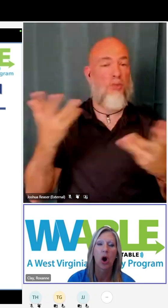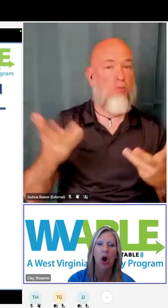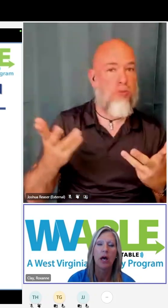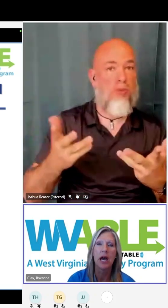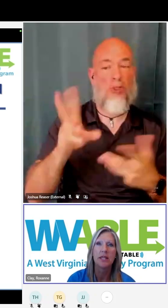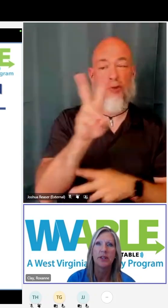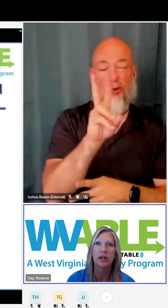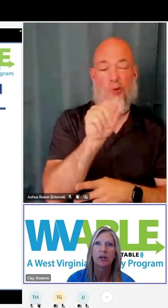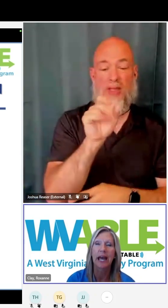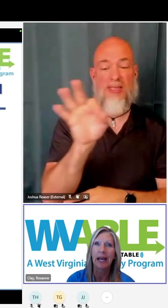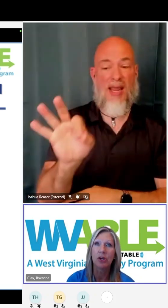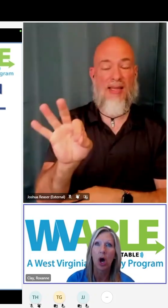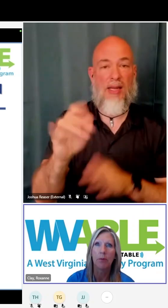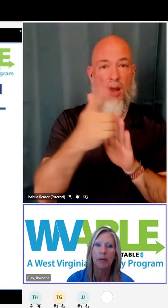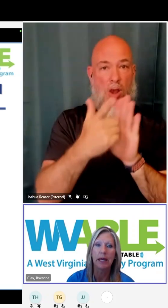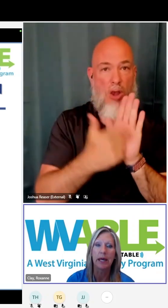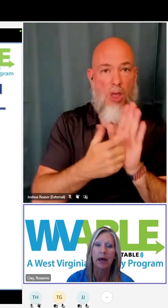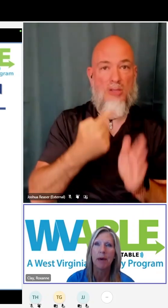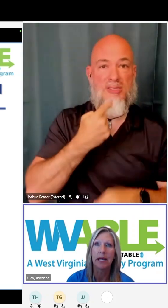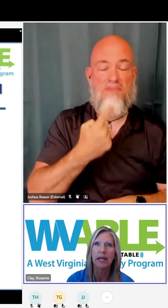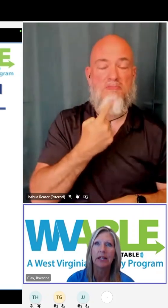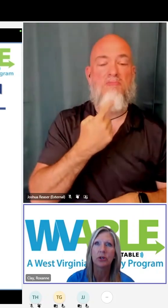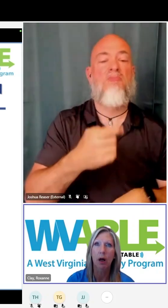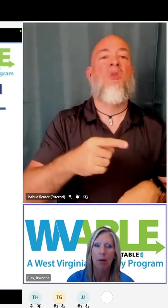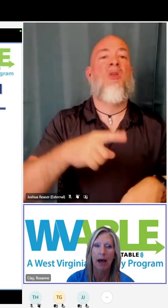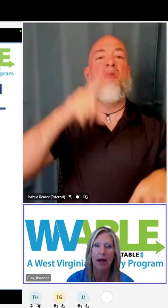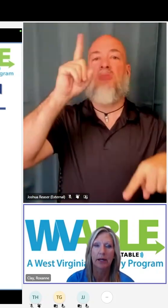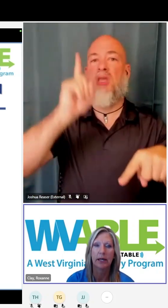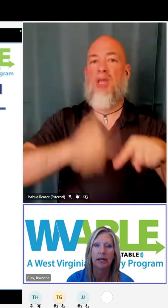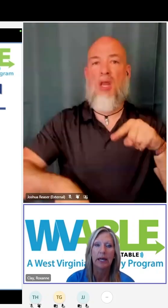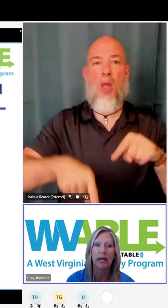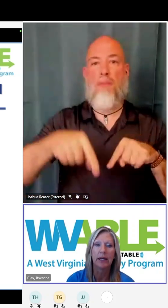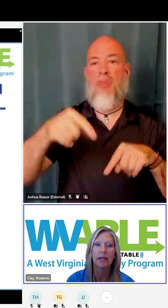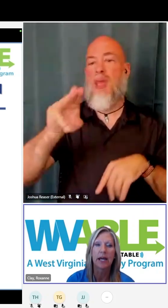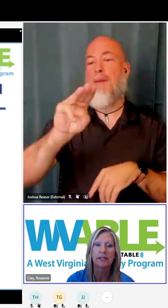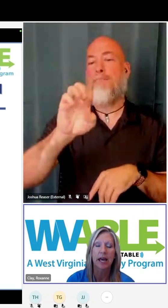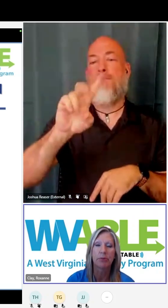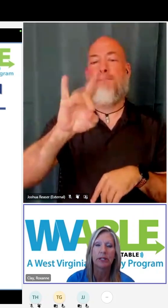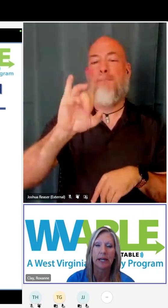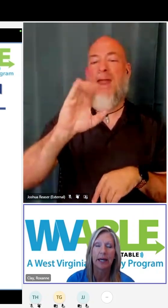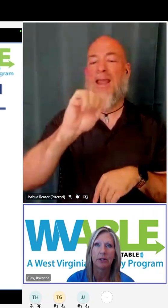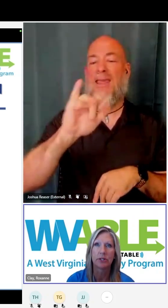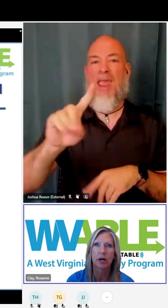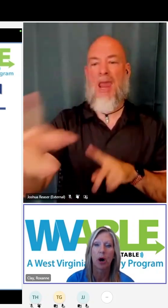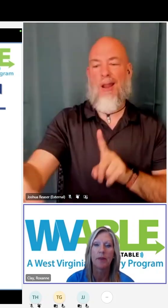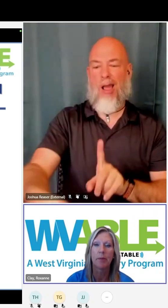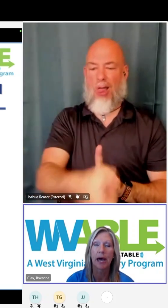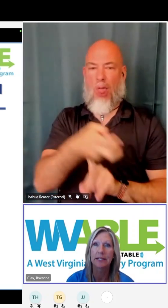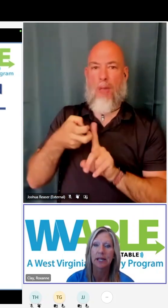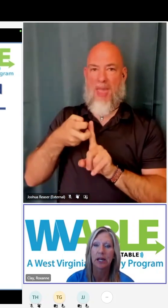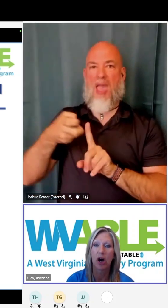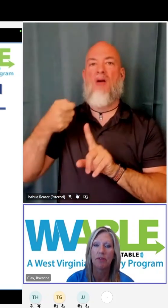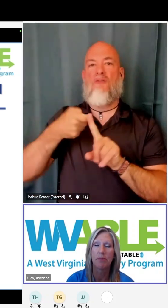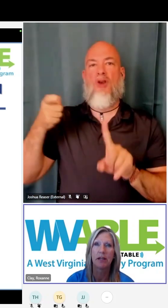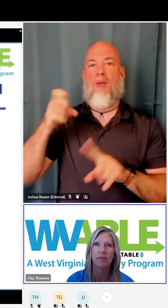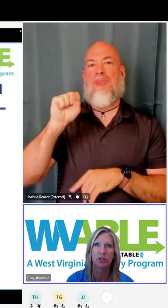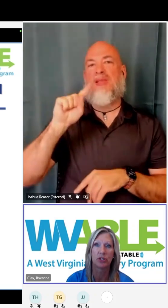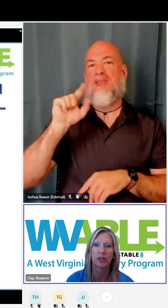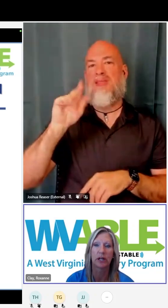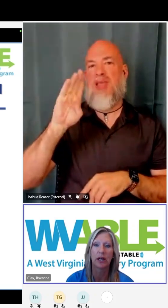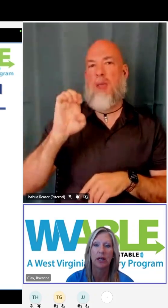in law that there cannot be a Medicaid clawback in a stable account upon the passing